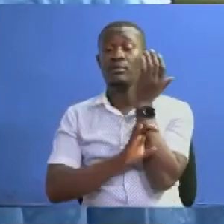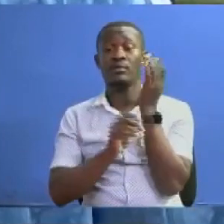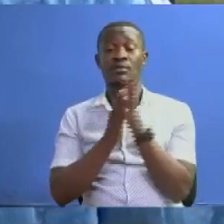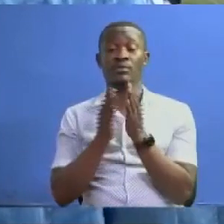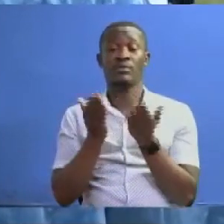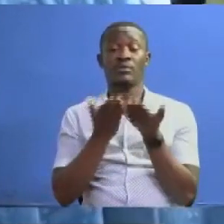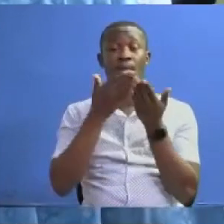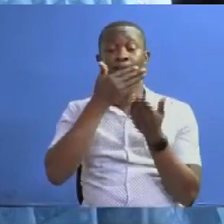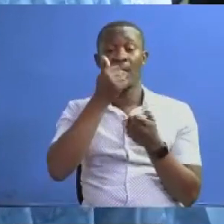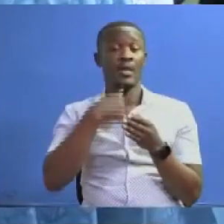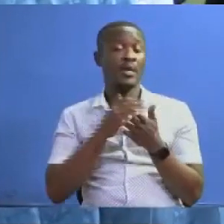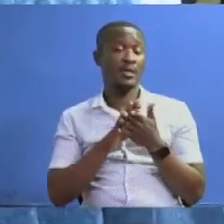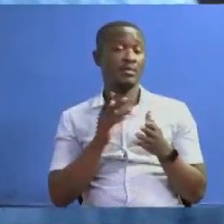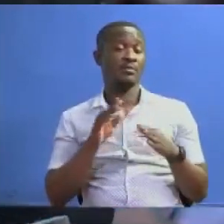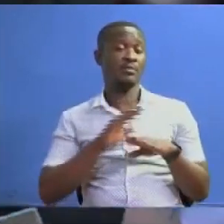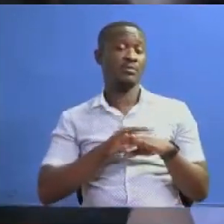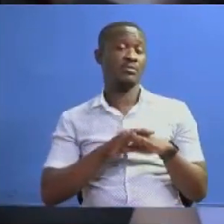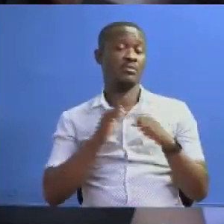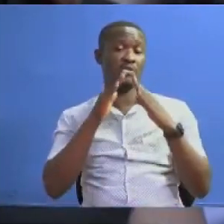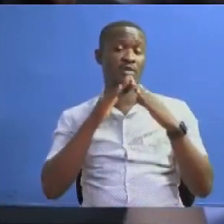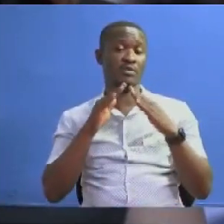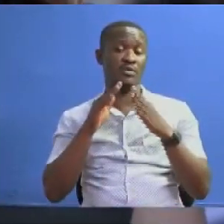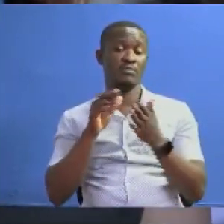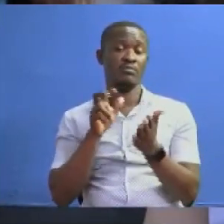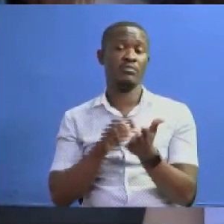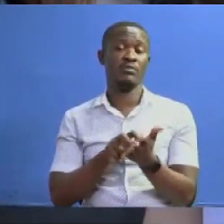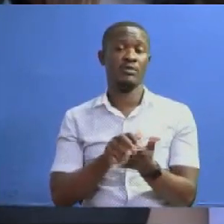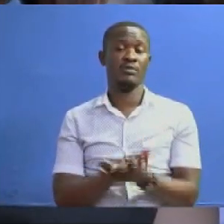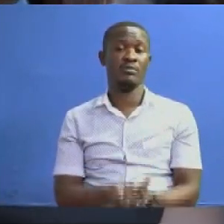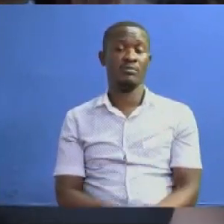better and sustainable housing projects. James Murekimanda, KUTV.